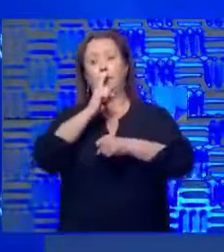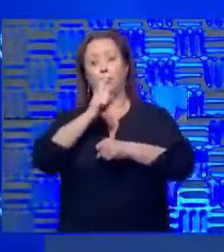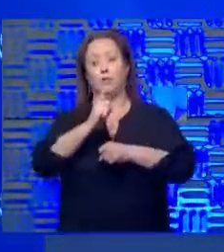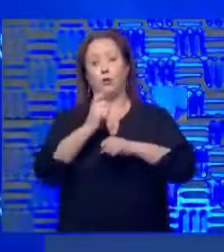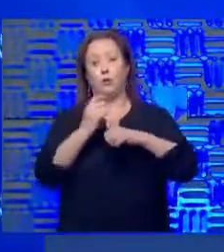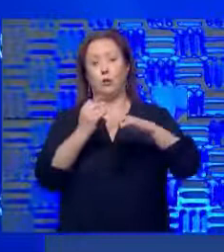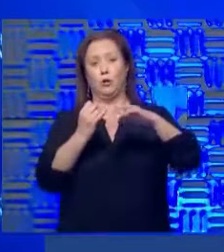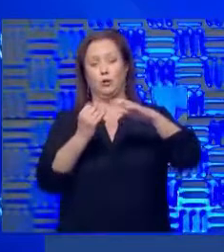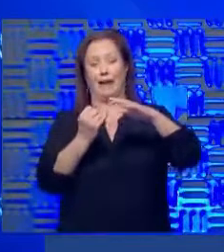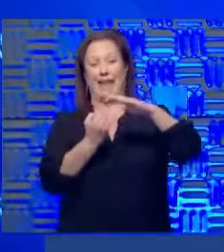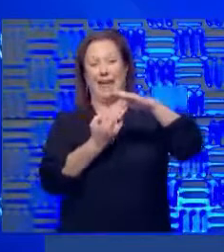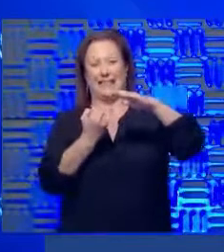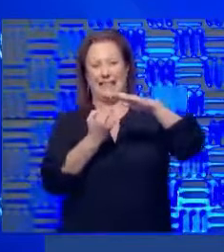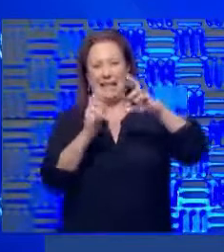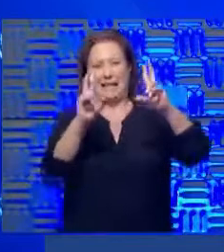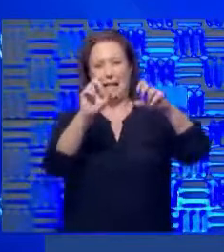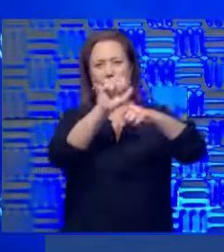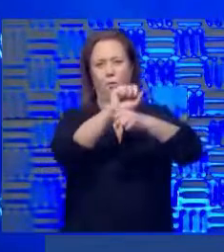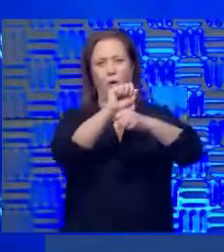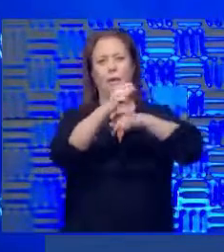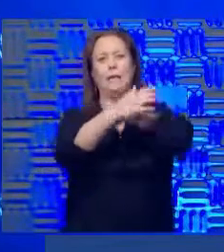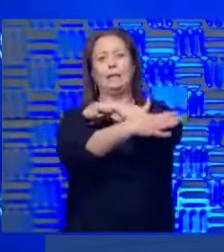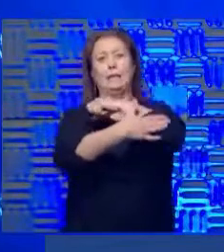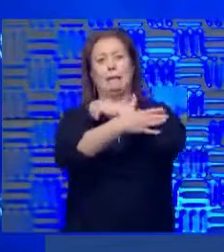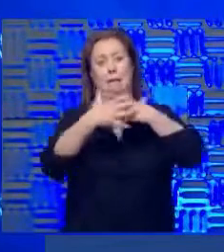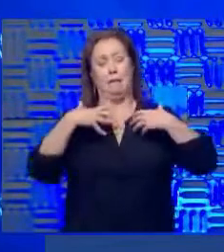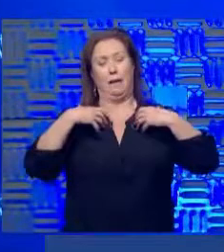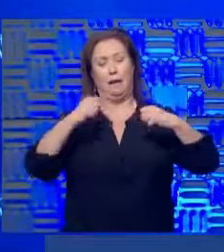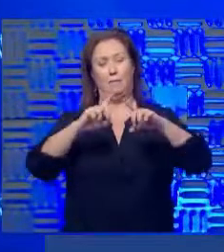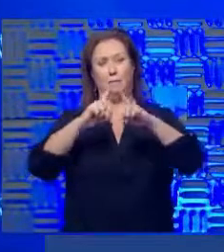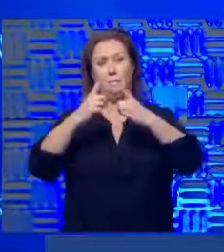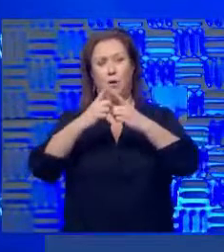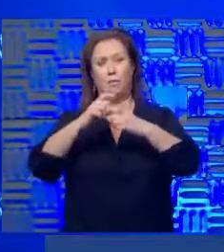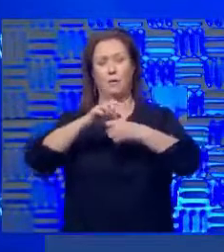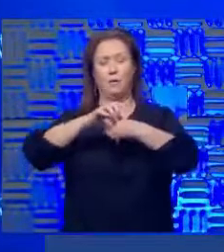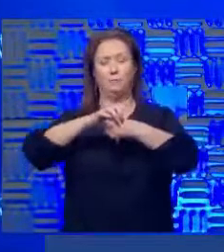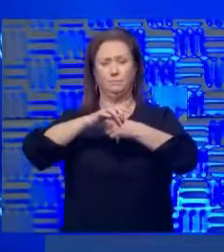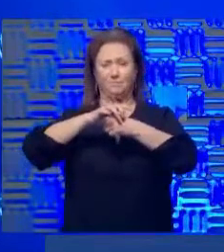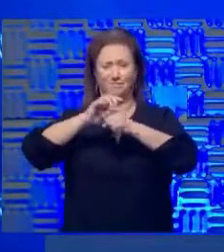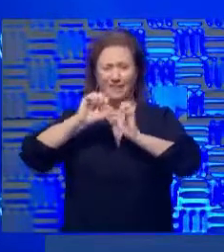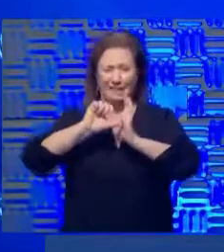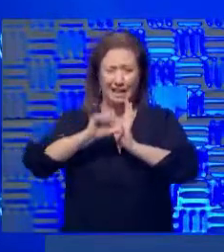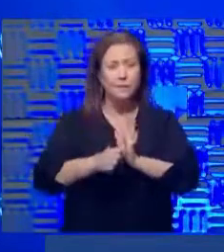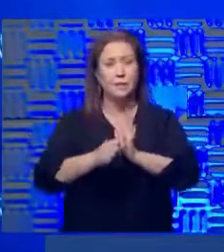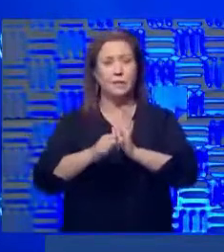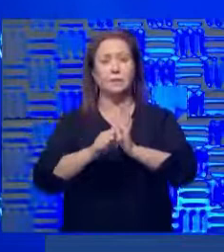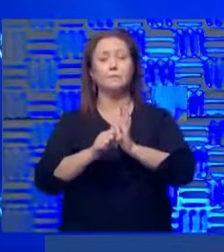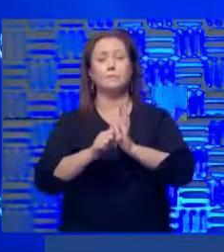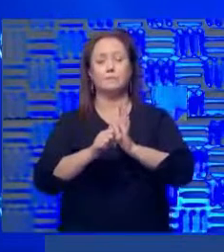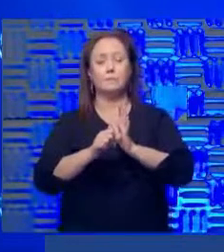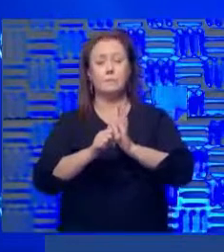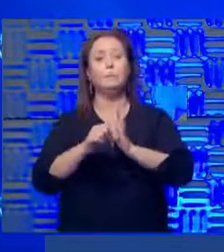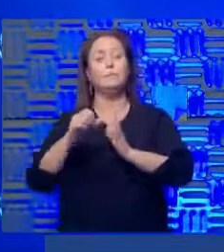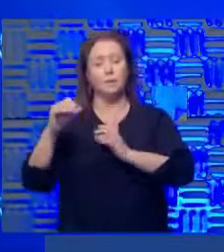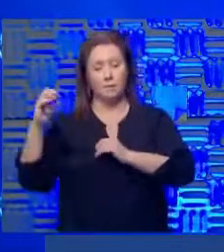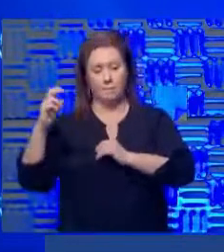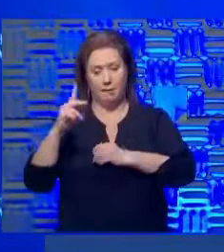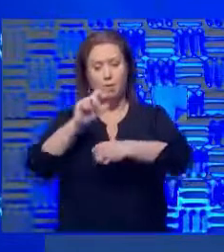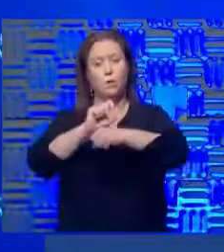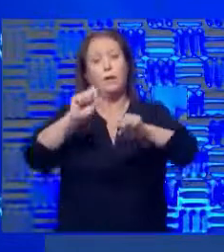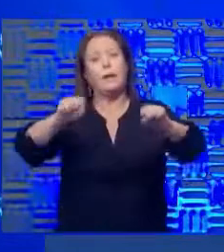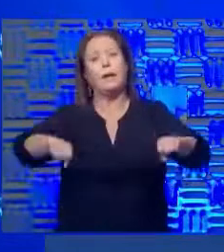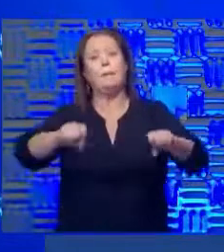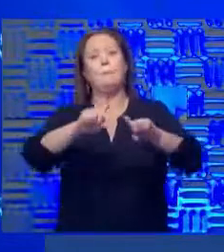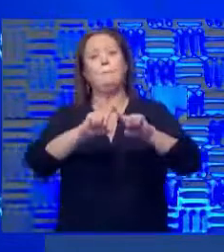isolated at work, and this is something that the county health departments are stressing to employers. You have to you can bring people back,